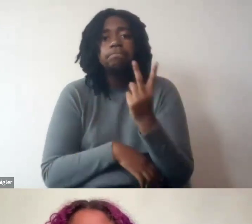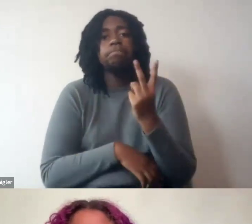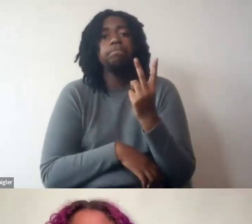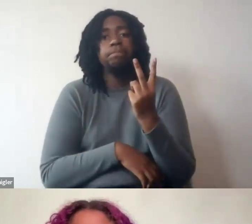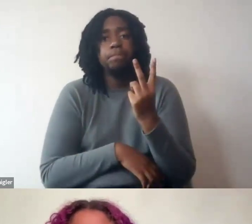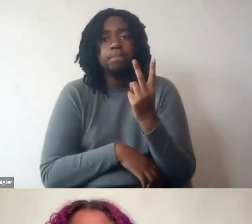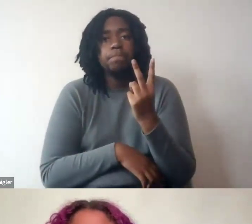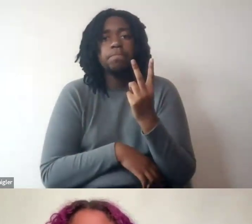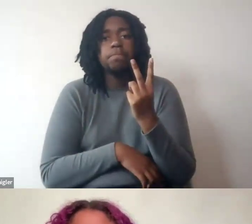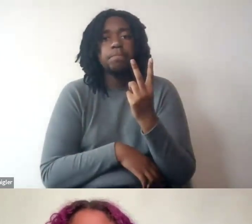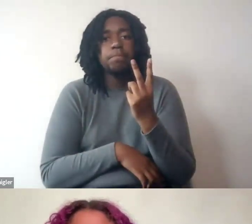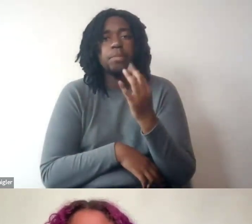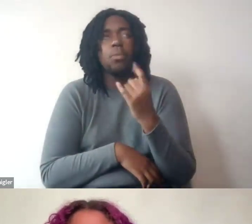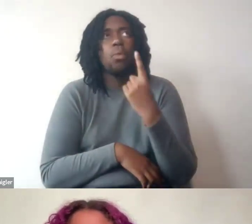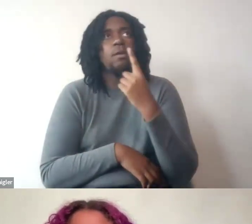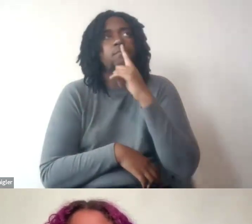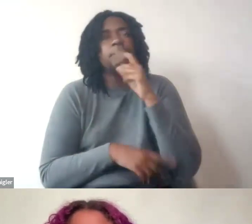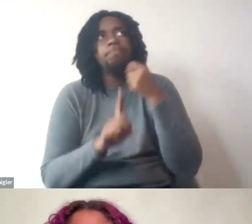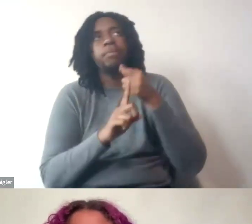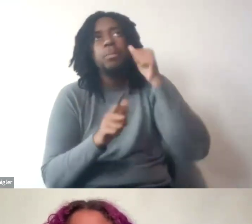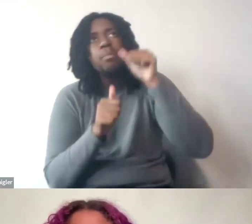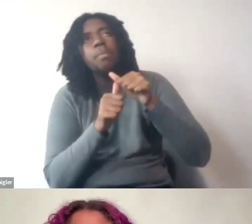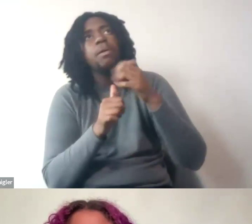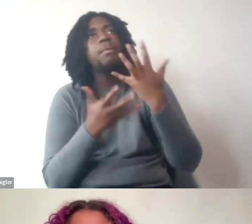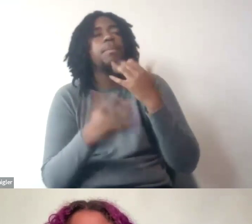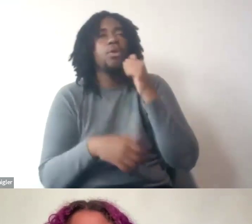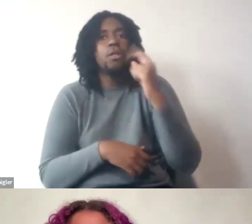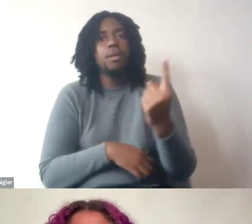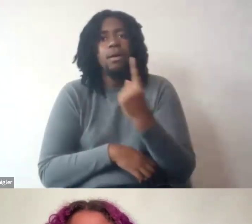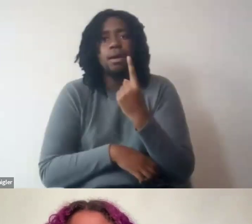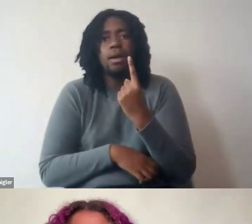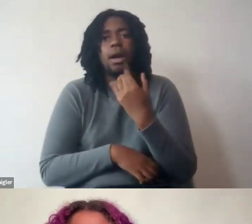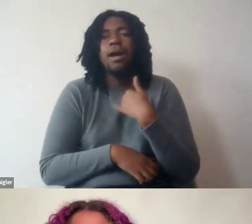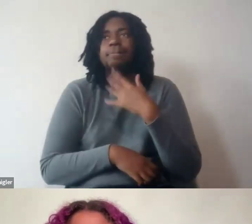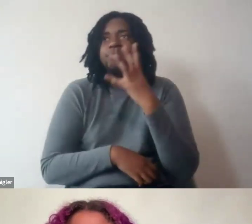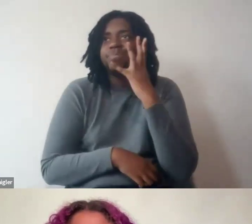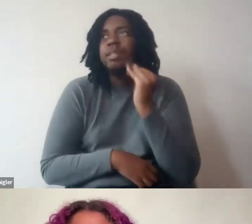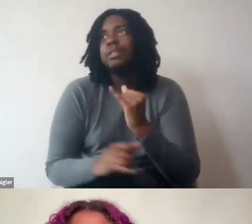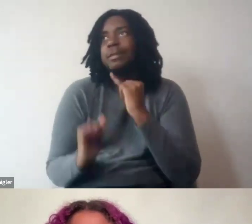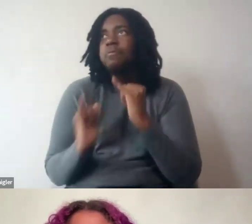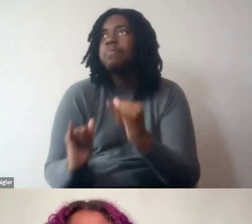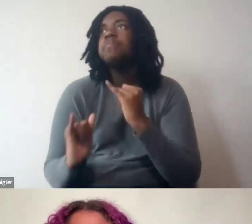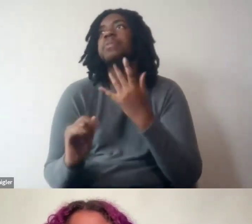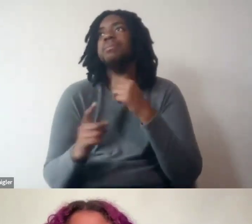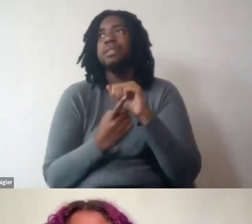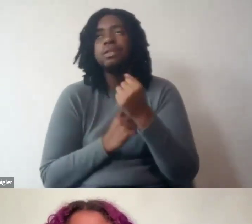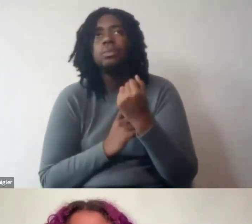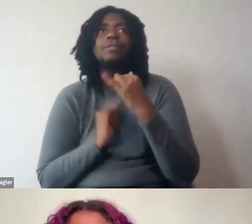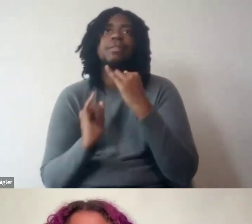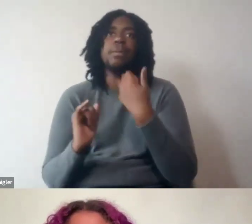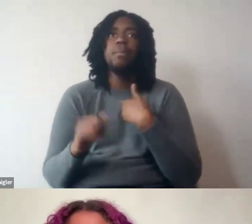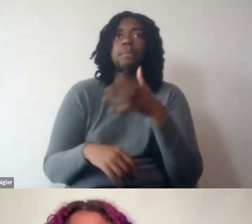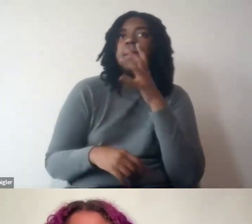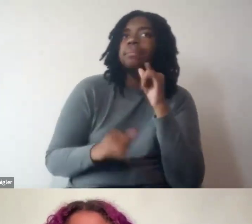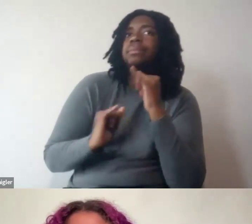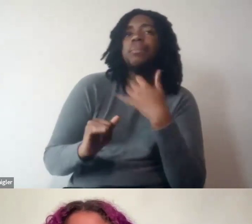have one vivid memory of this, but I'll have like a girl come up to me and say, I've been through that situation, or I've been through this situation, or my mom is like this, or my tia